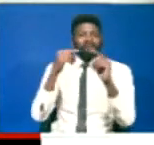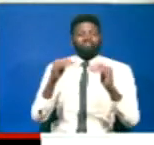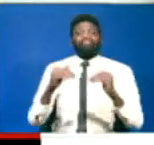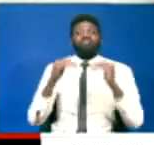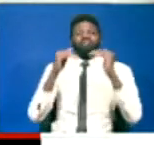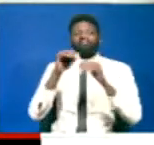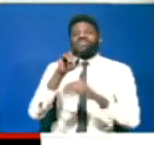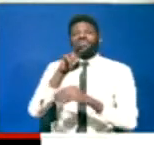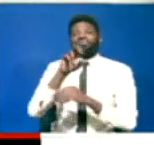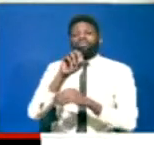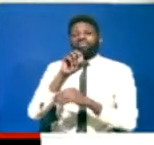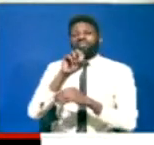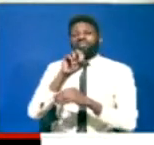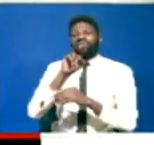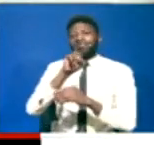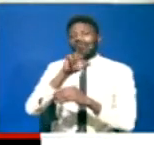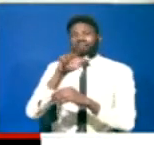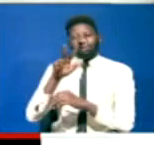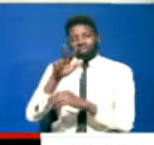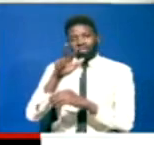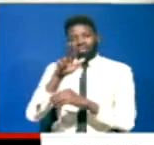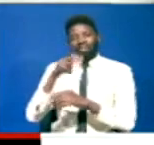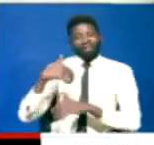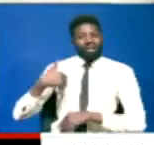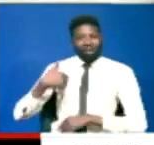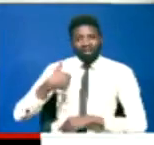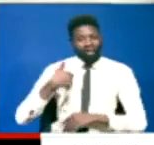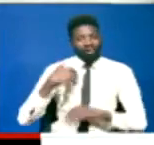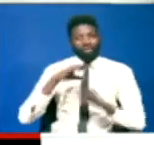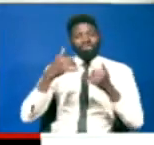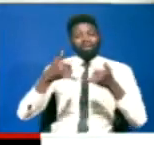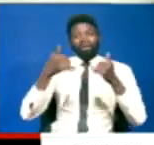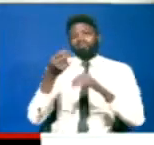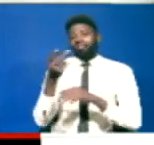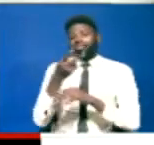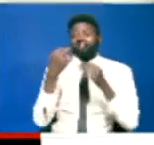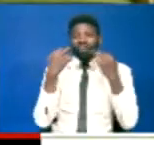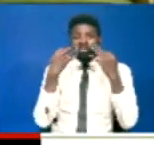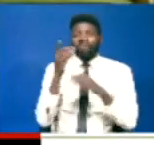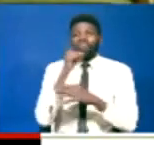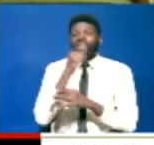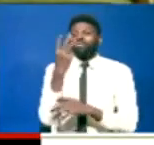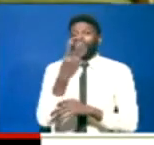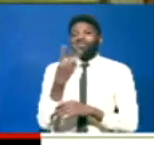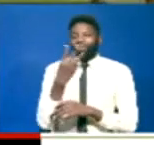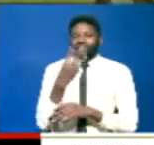Sunday after both sides reach the Rugby Africa Cup final on Wednesday.